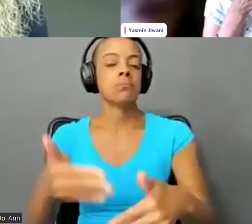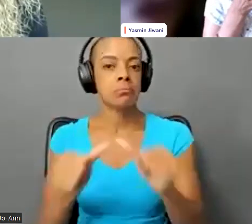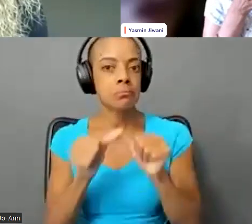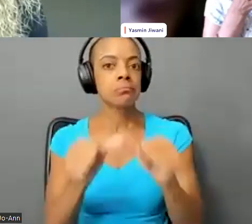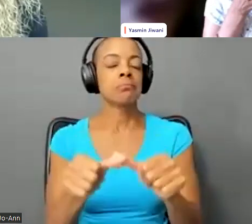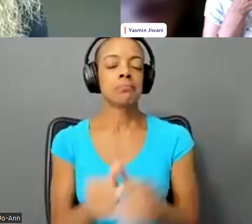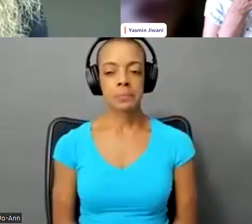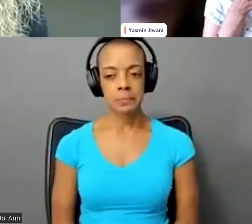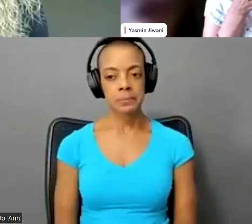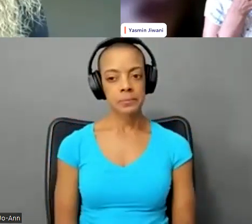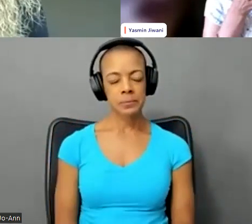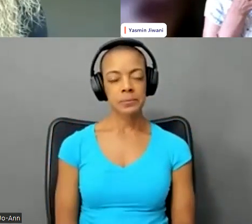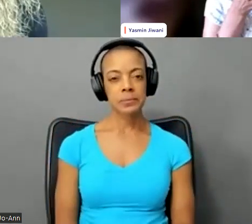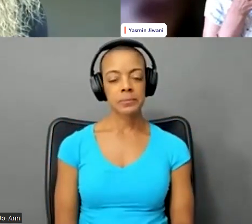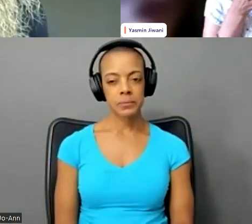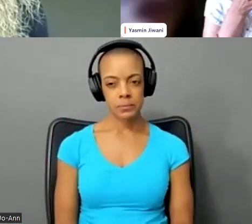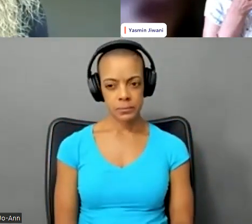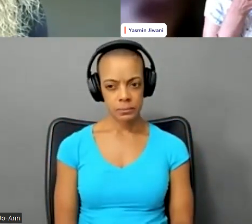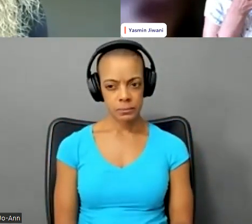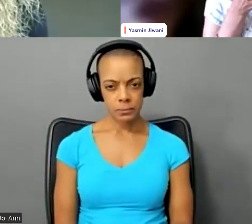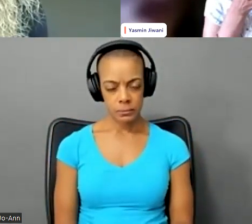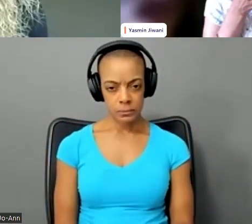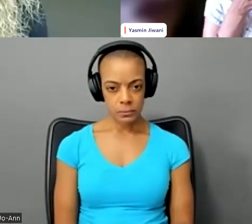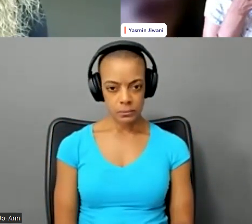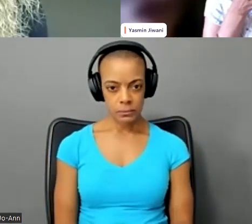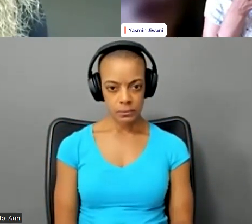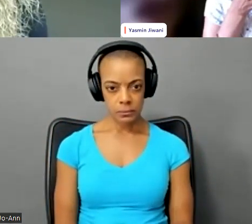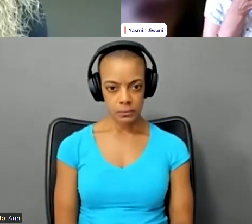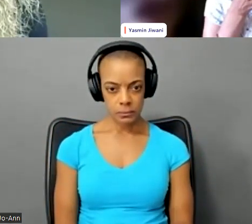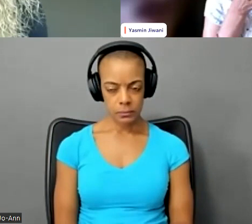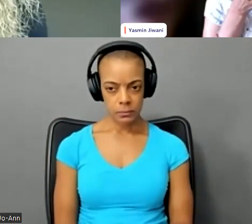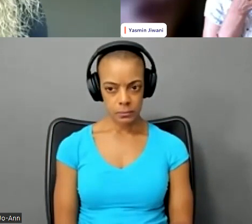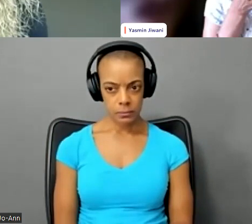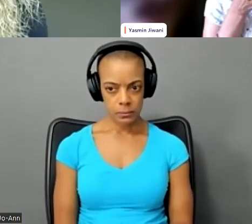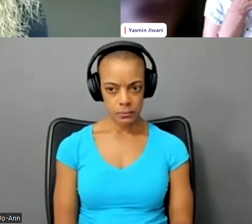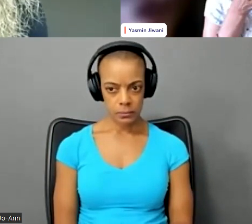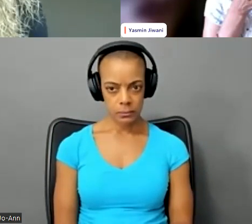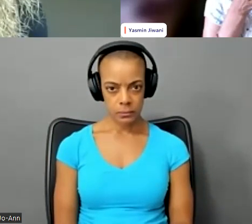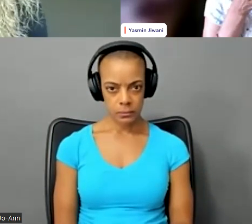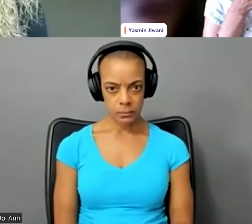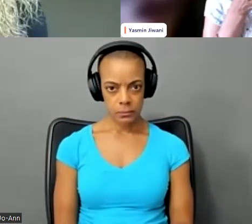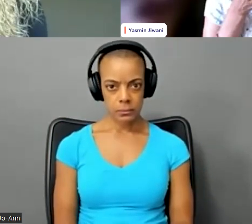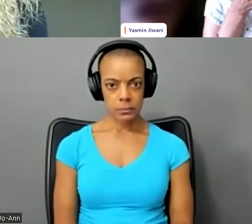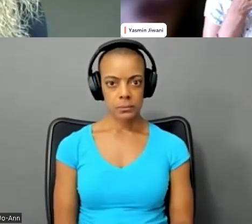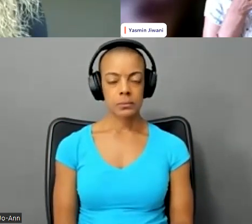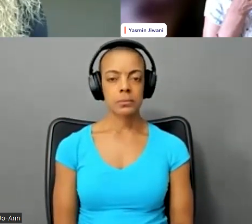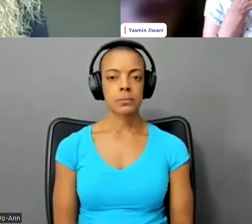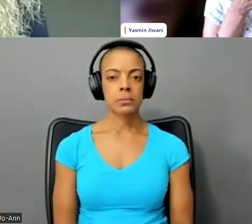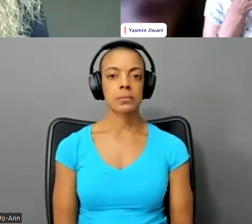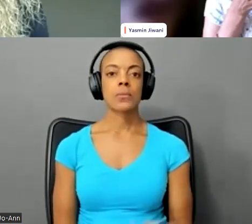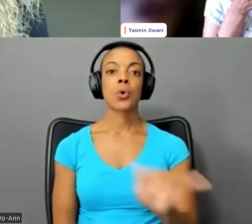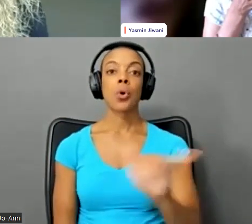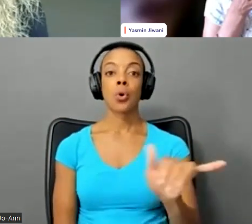helpful. I think also really just, you know, being able to know the questions.